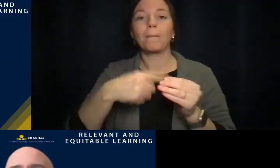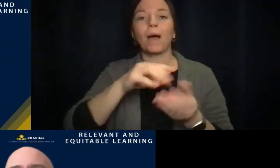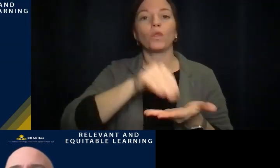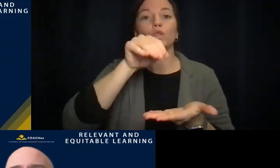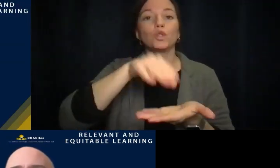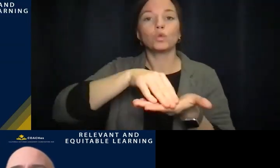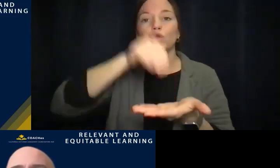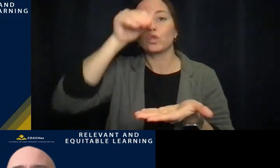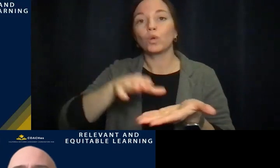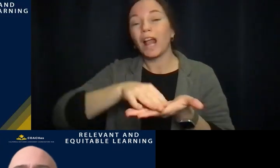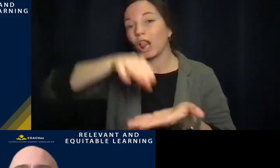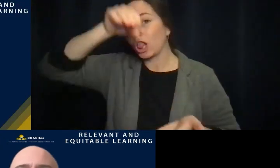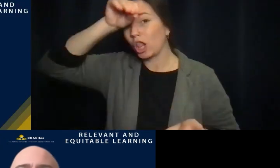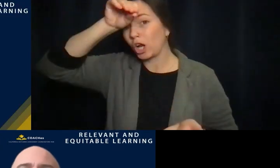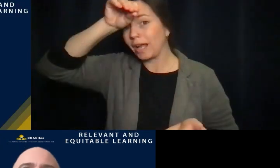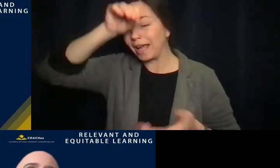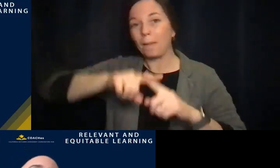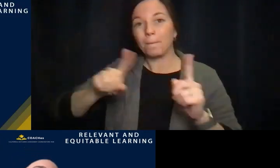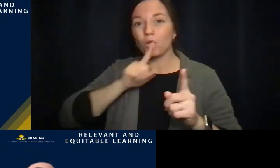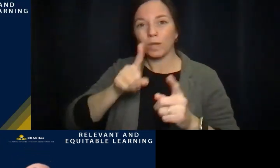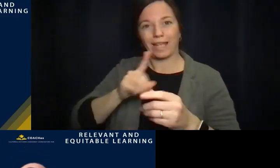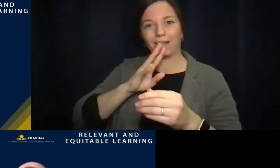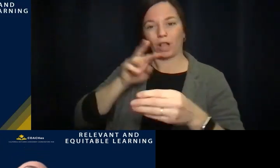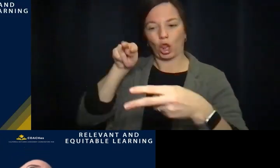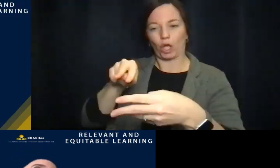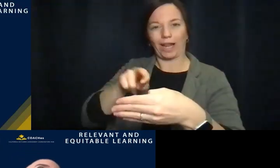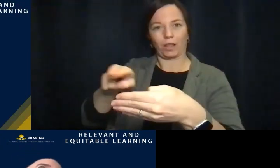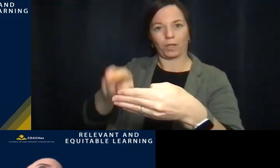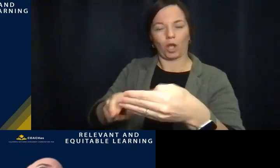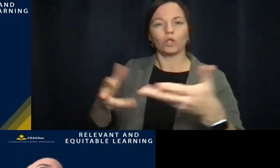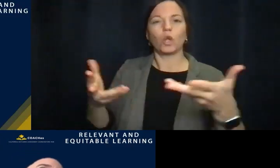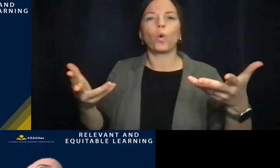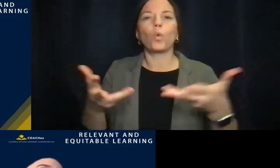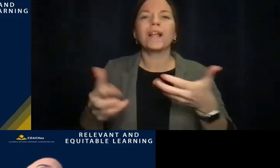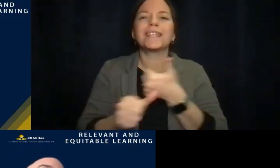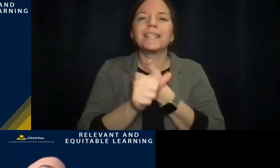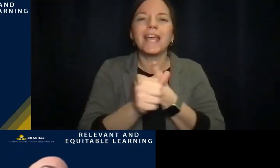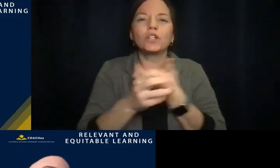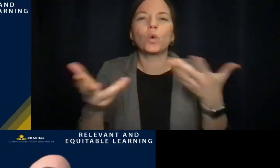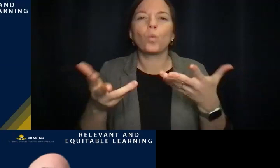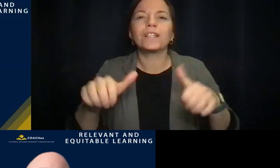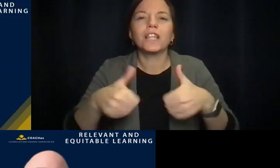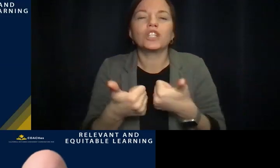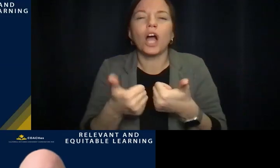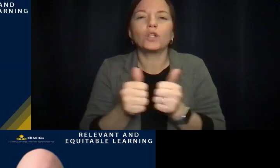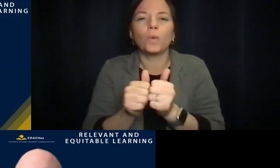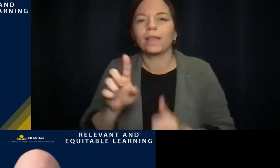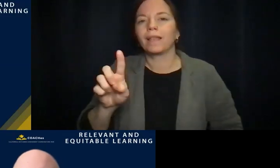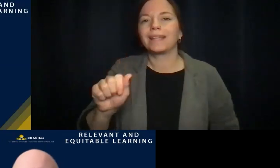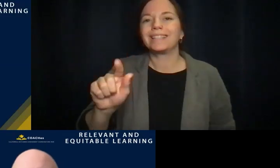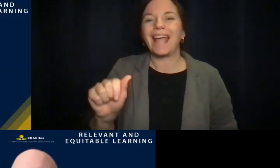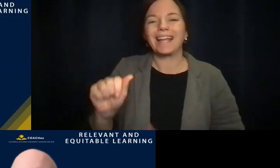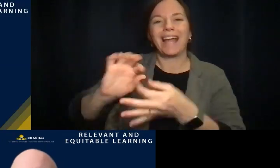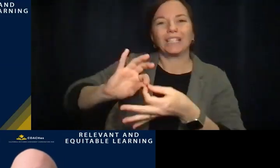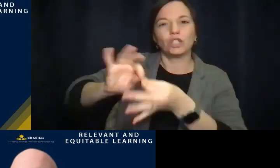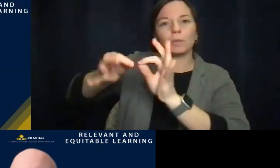of anything else. So what do you think are the dangers, right? What are the challenges with the data interpretations